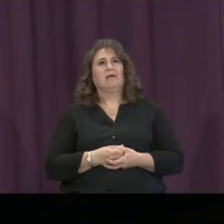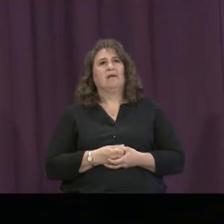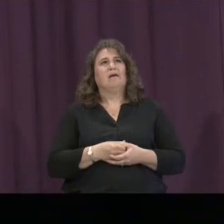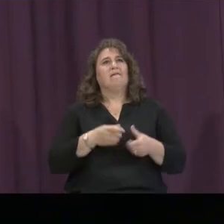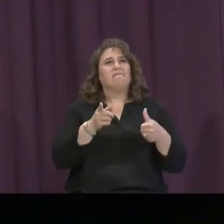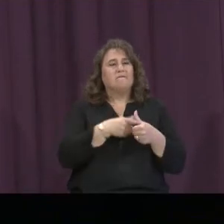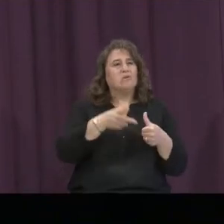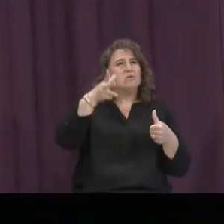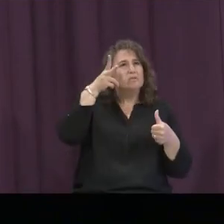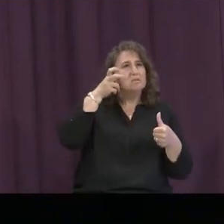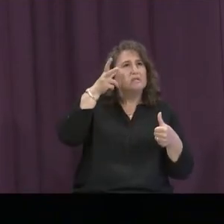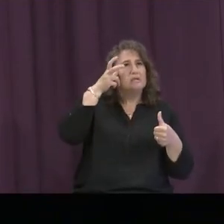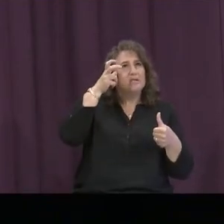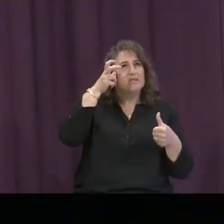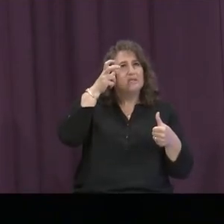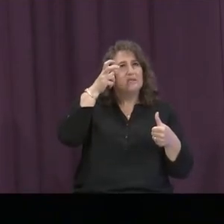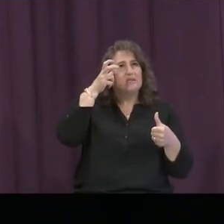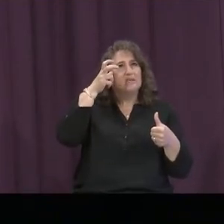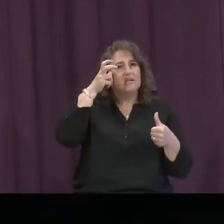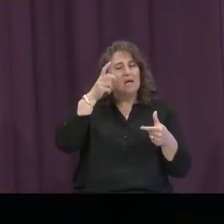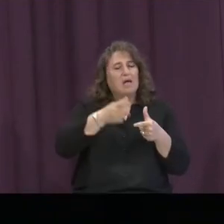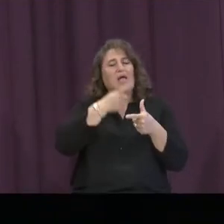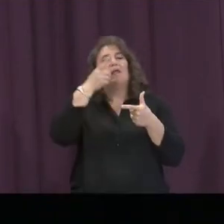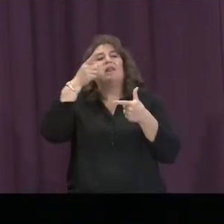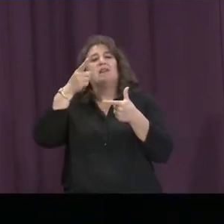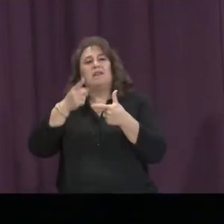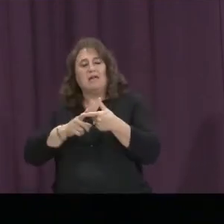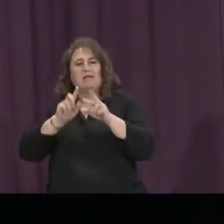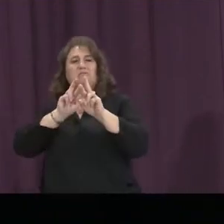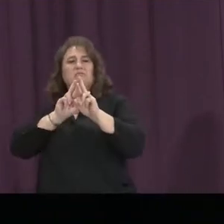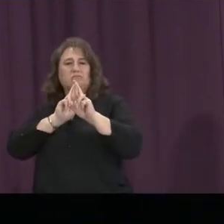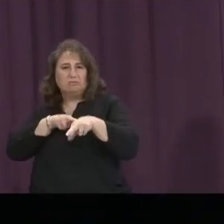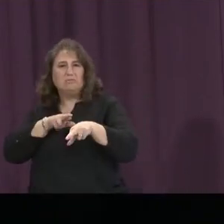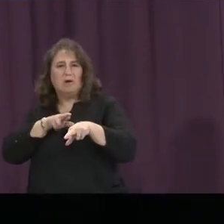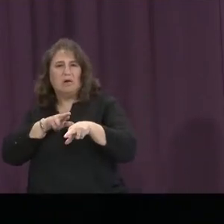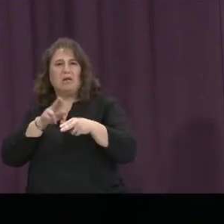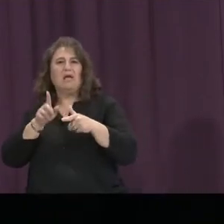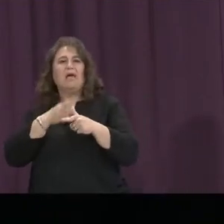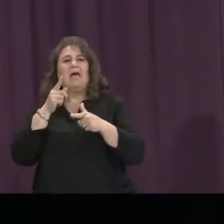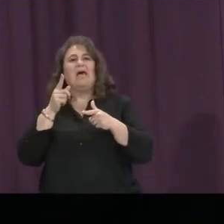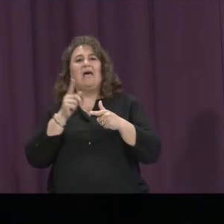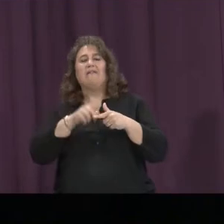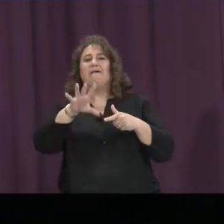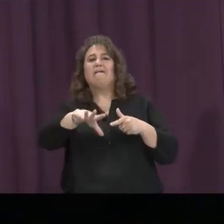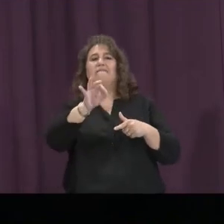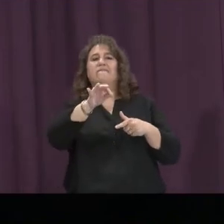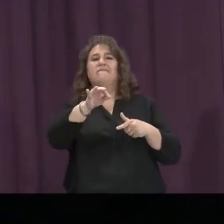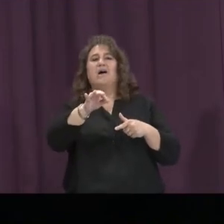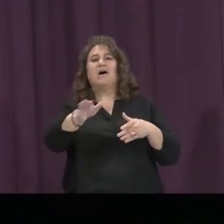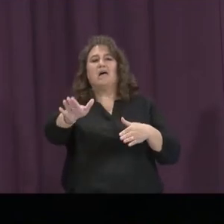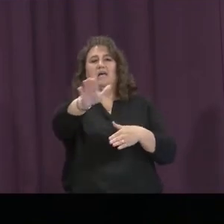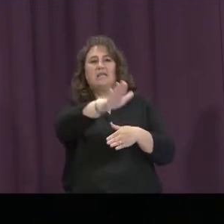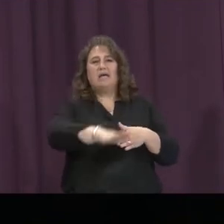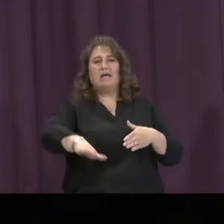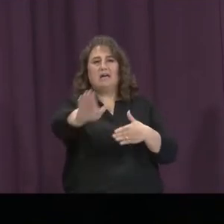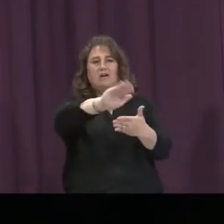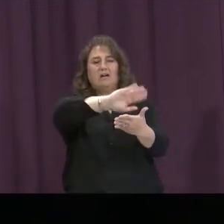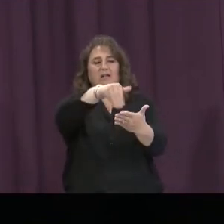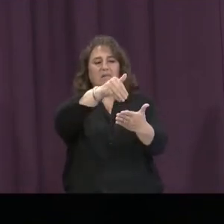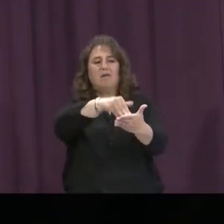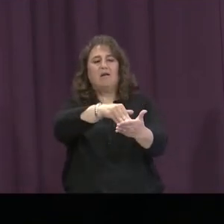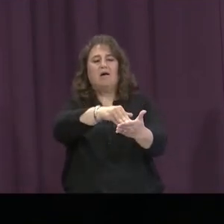other person's perspective, I think we can really meet in the middle and find ways to say, well, I know where you're coming from now.